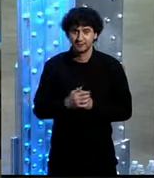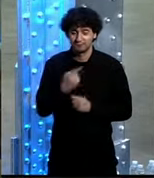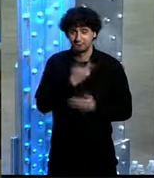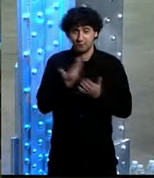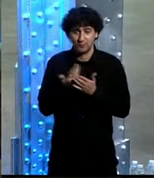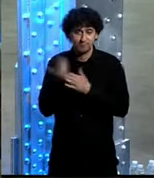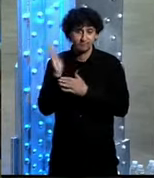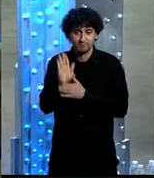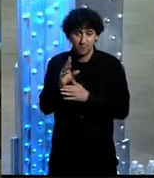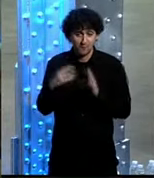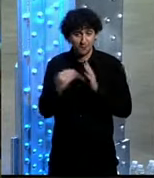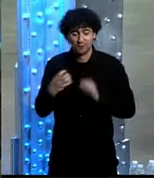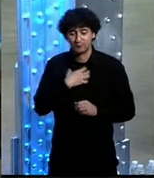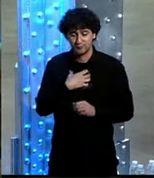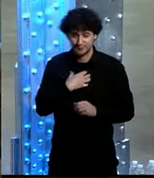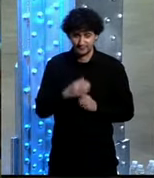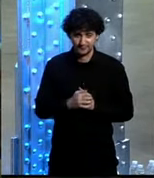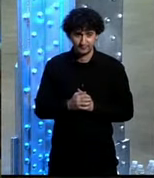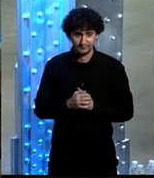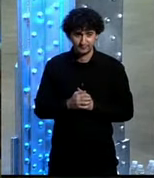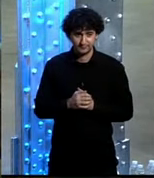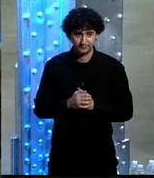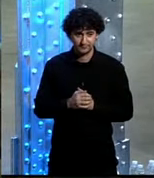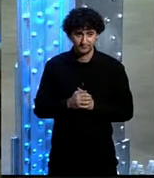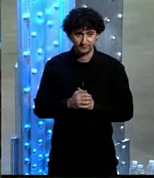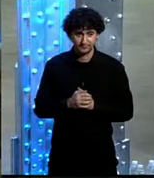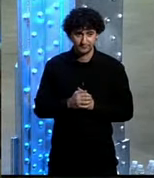cannot watch it right now.